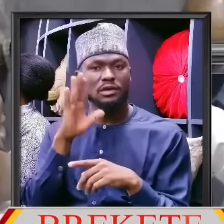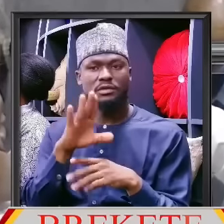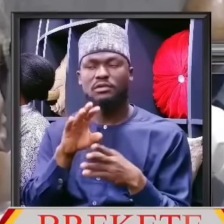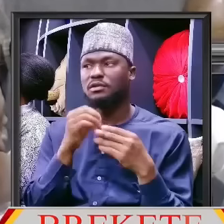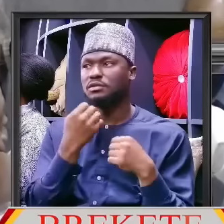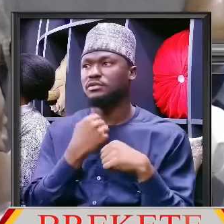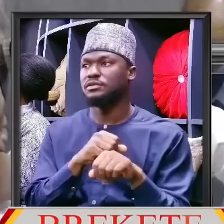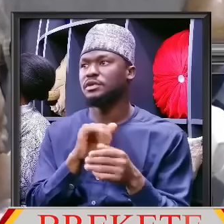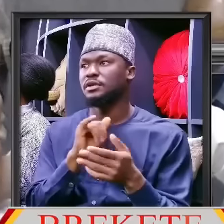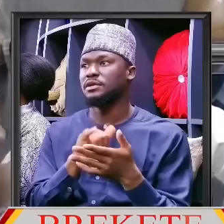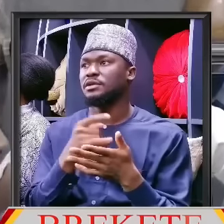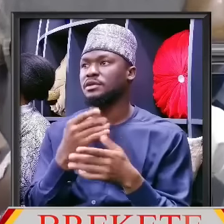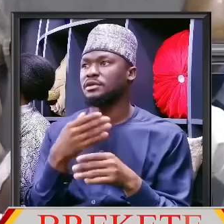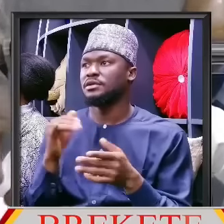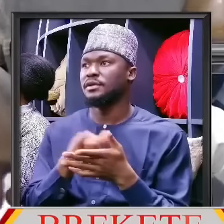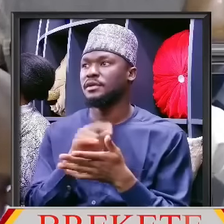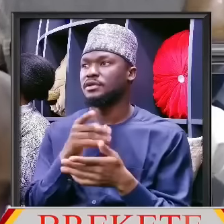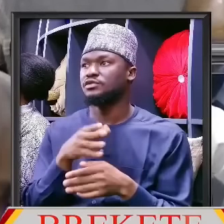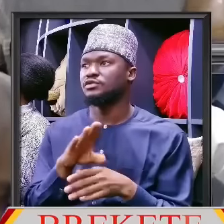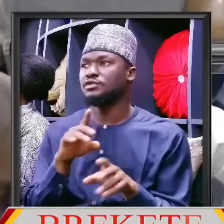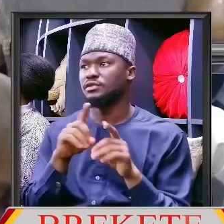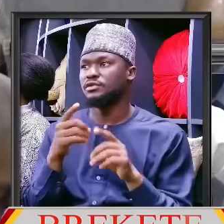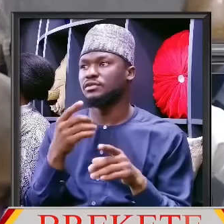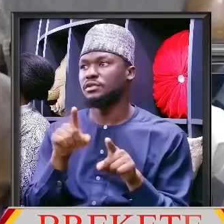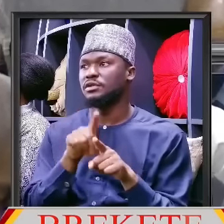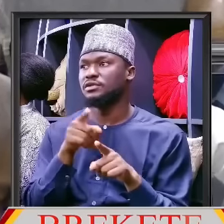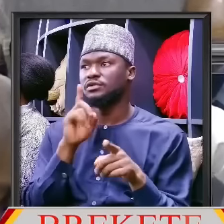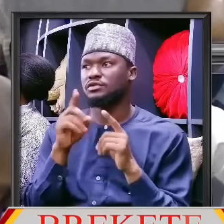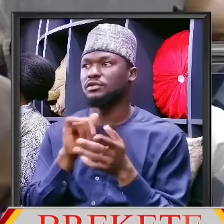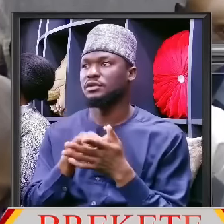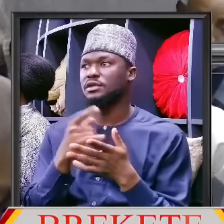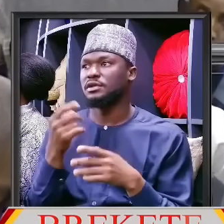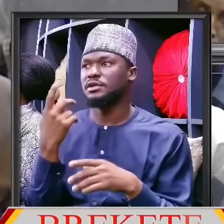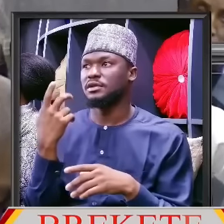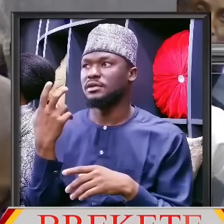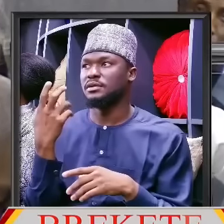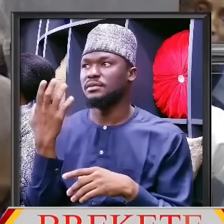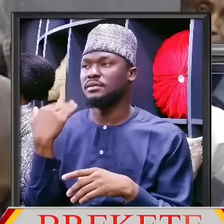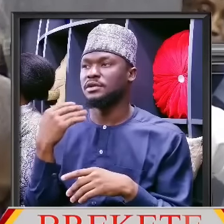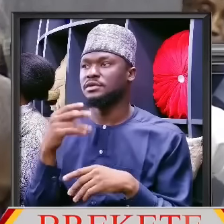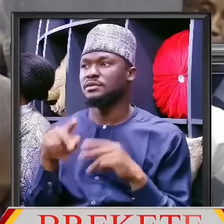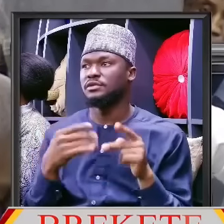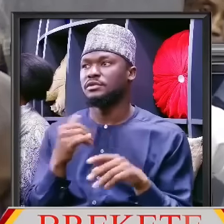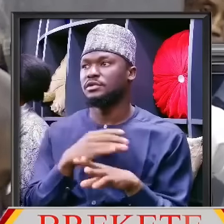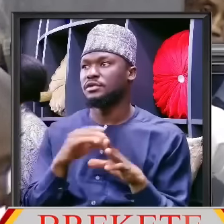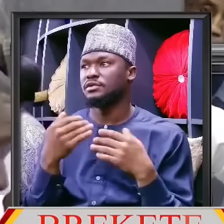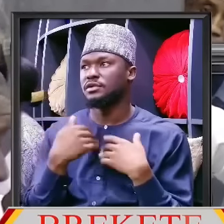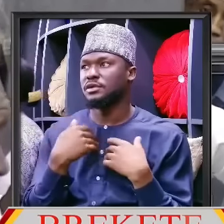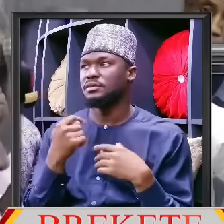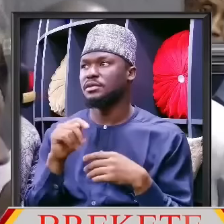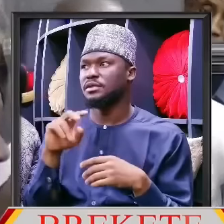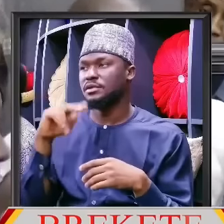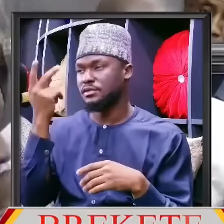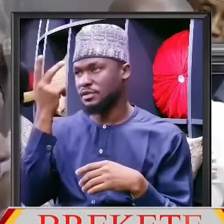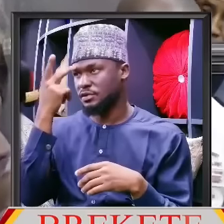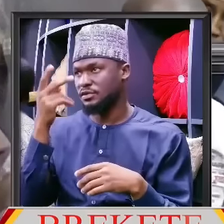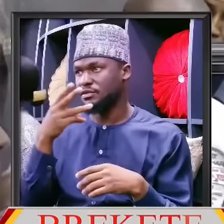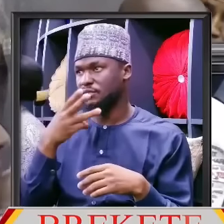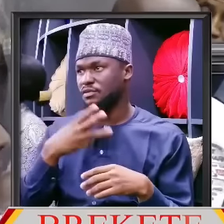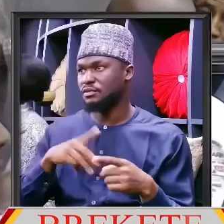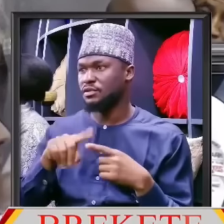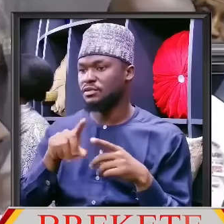Say, the things where you supposed to do, like you've been talking, say, the previous people be like, say, they no get the political will to do.